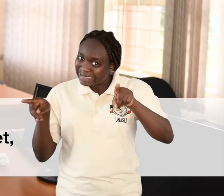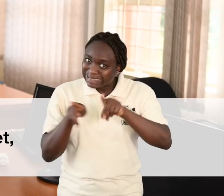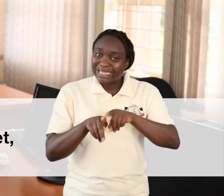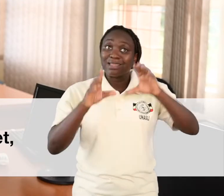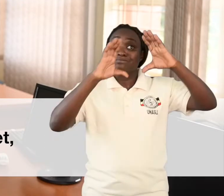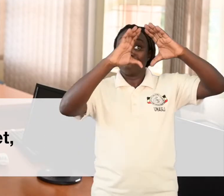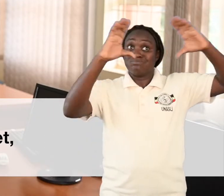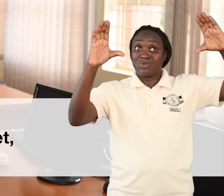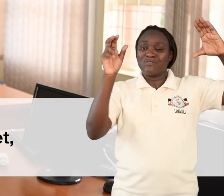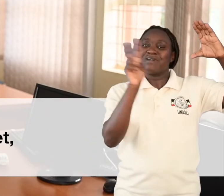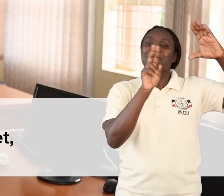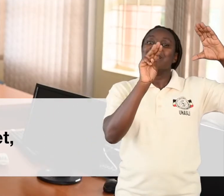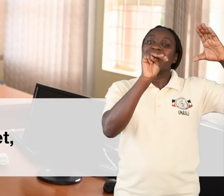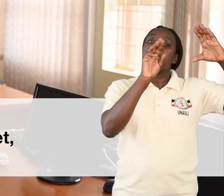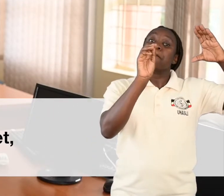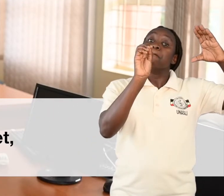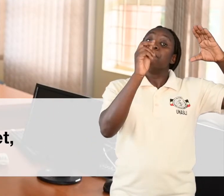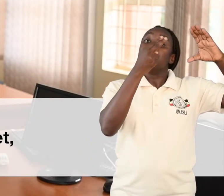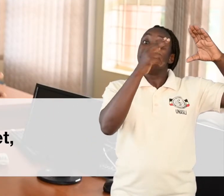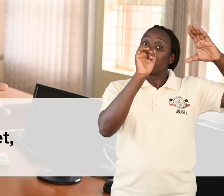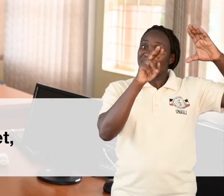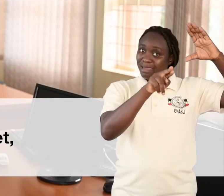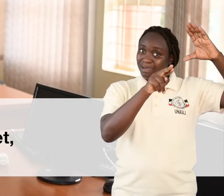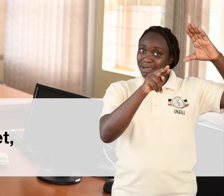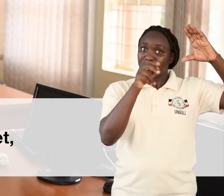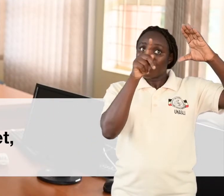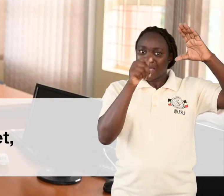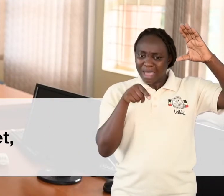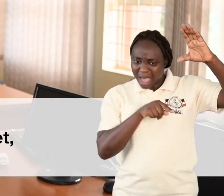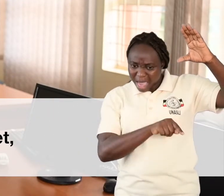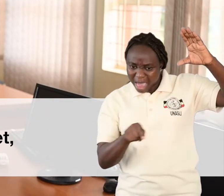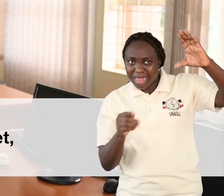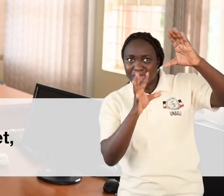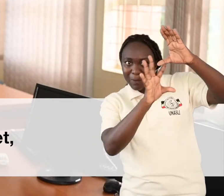are calling it the mother set.